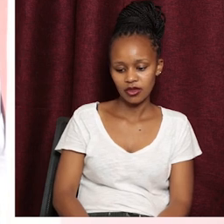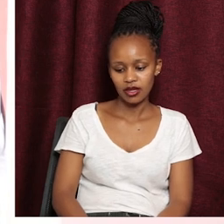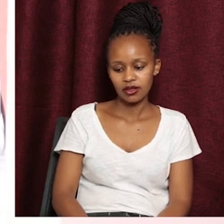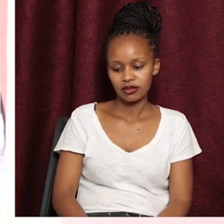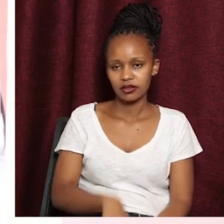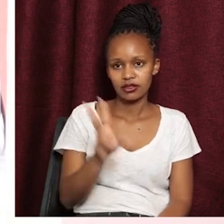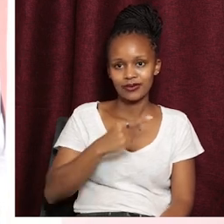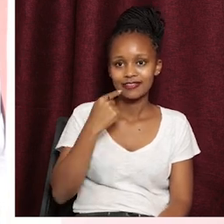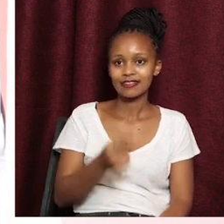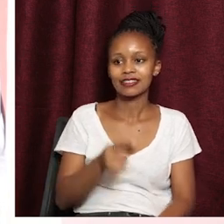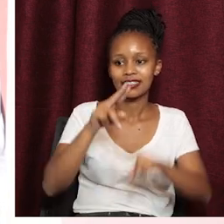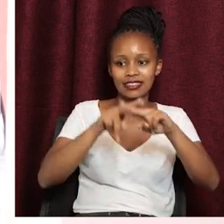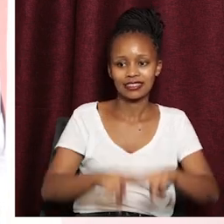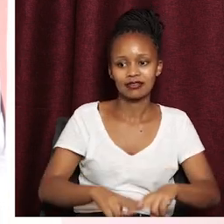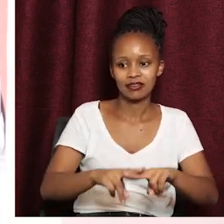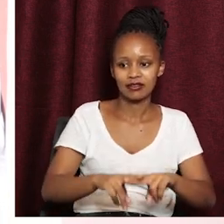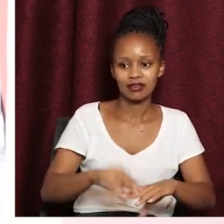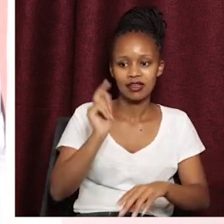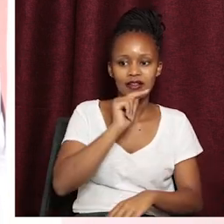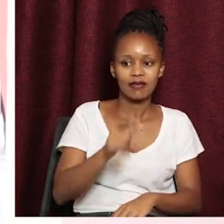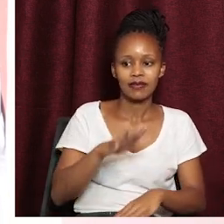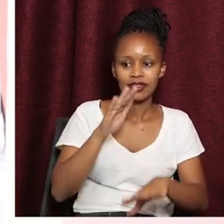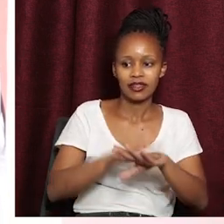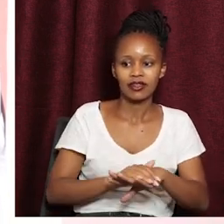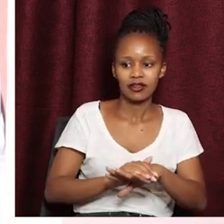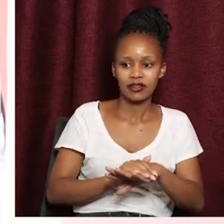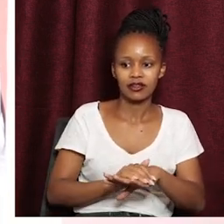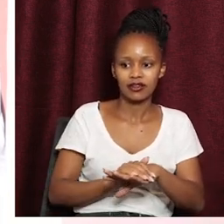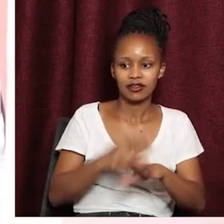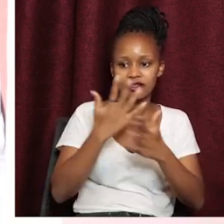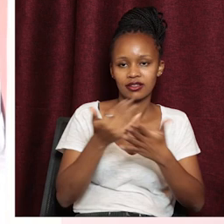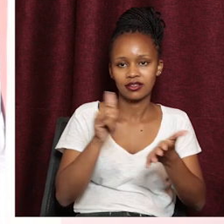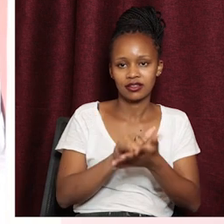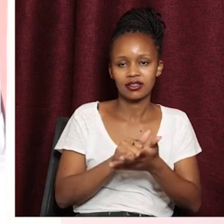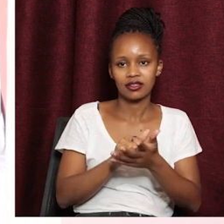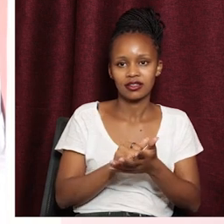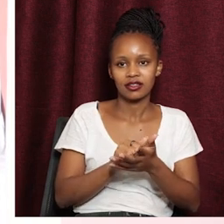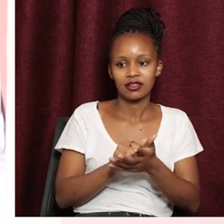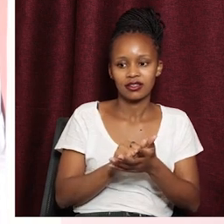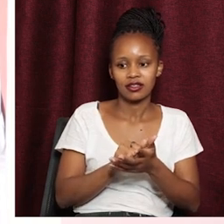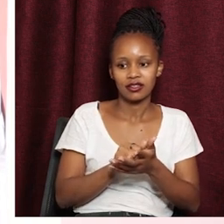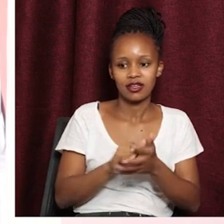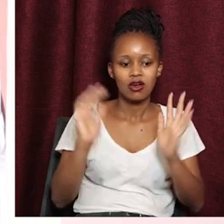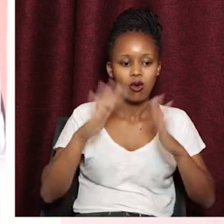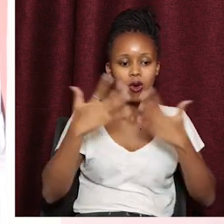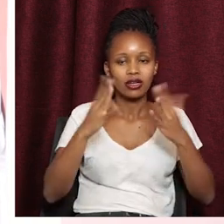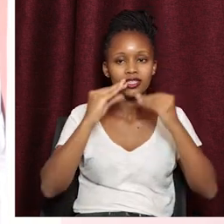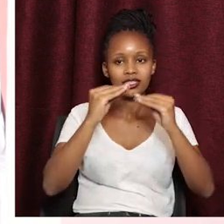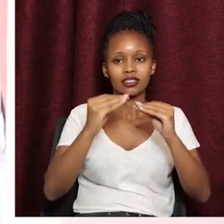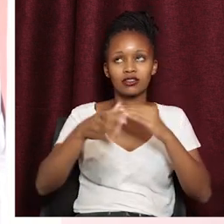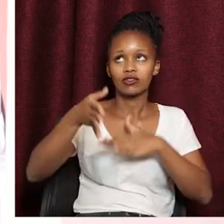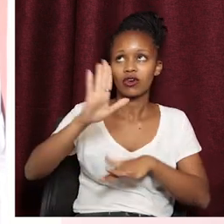We can depend, therefore, on the absolute veracity of his